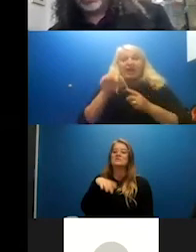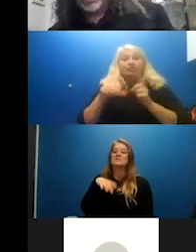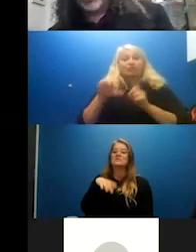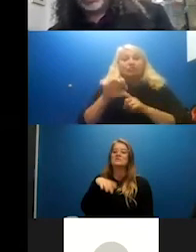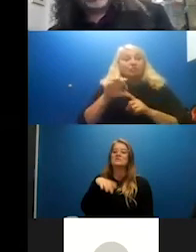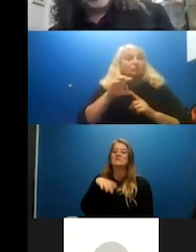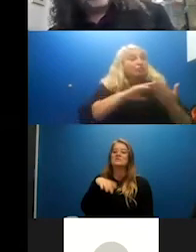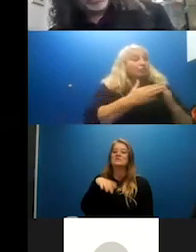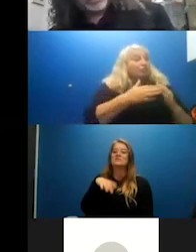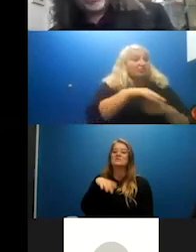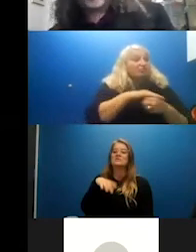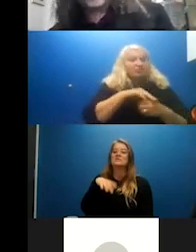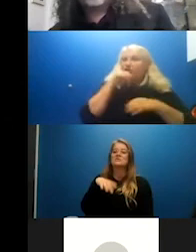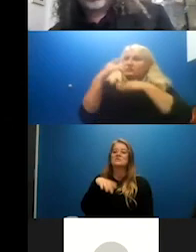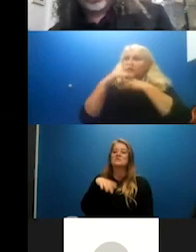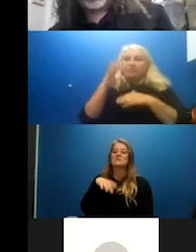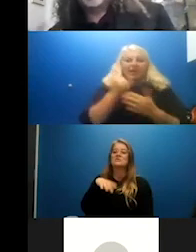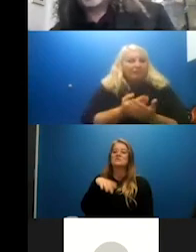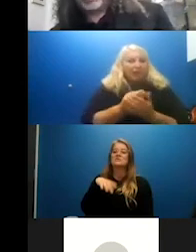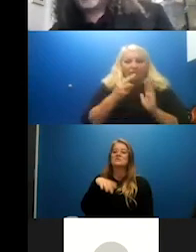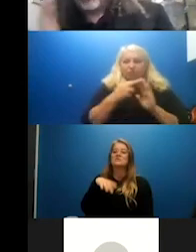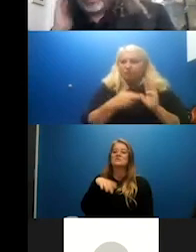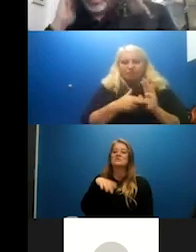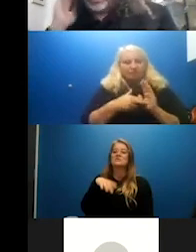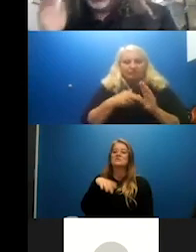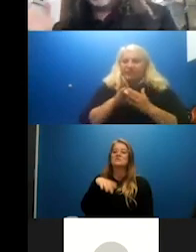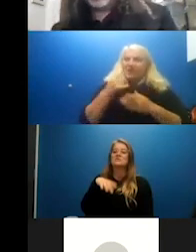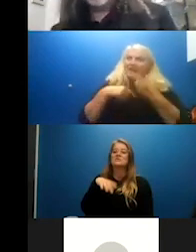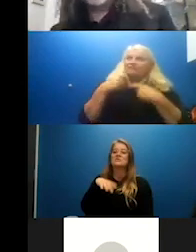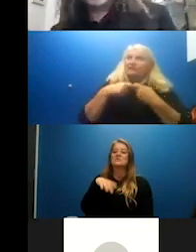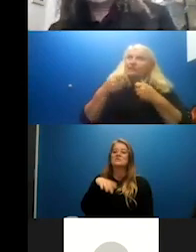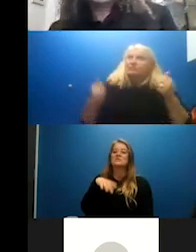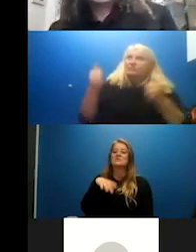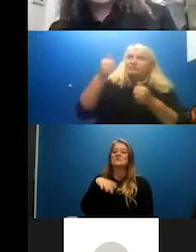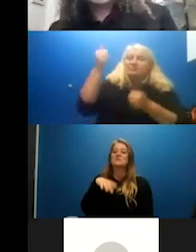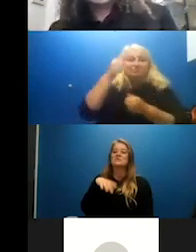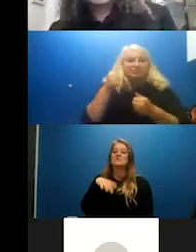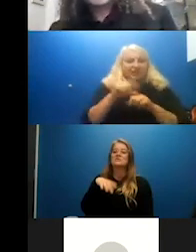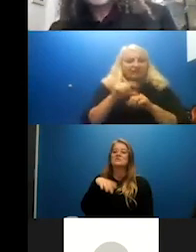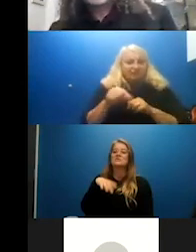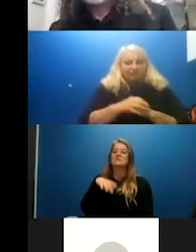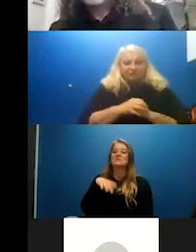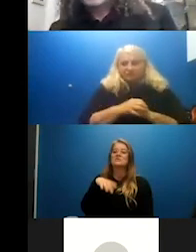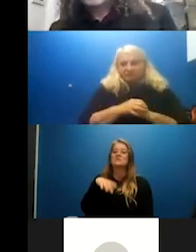untouched by money or rules that come from the settler government.